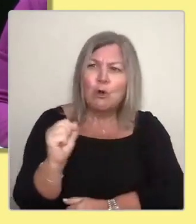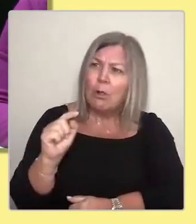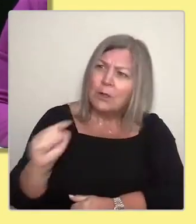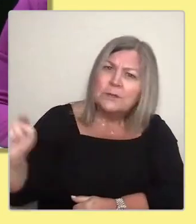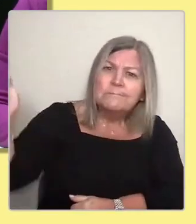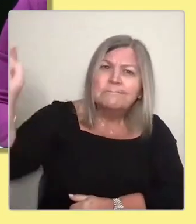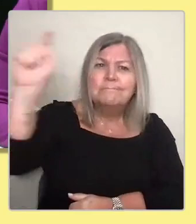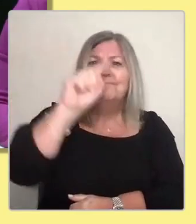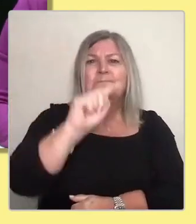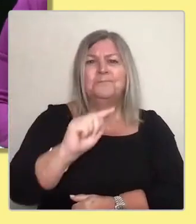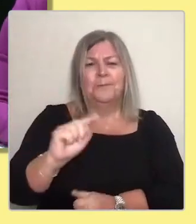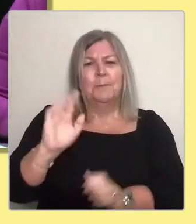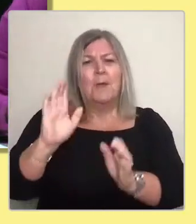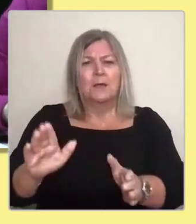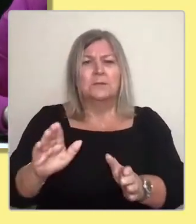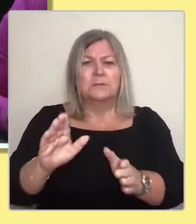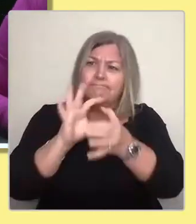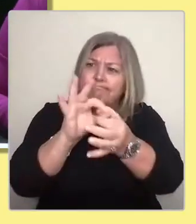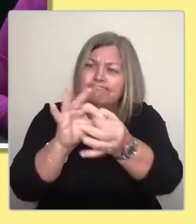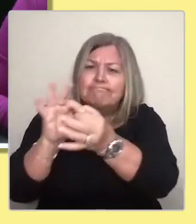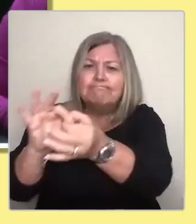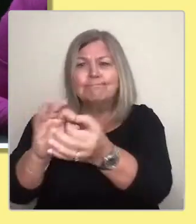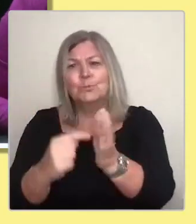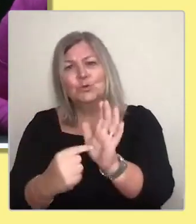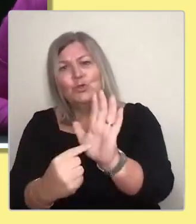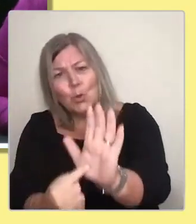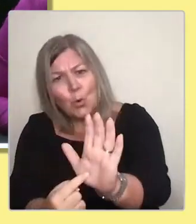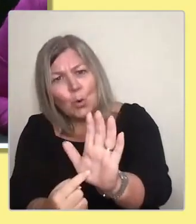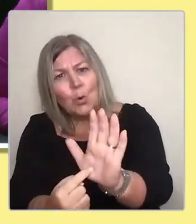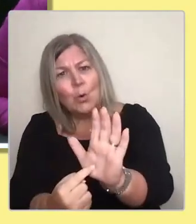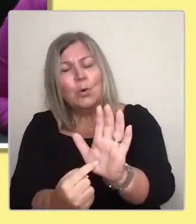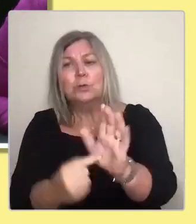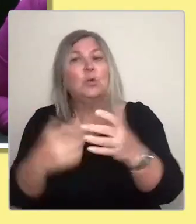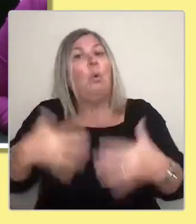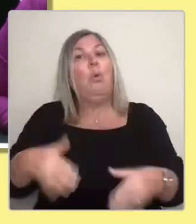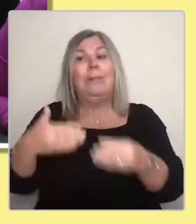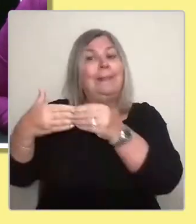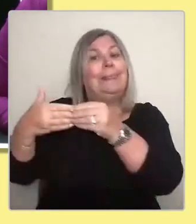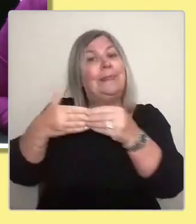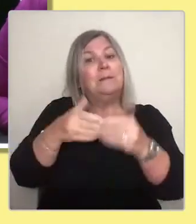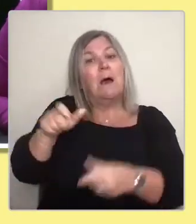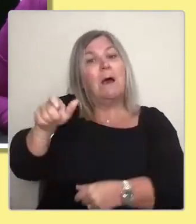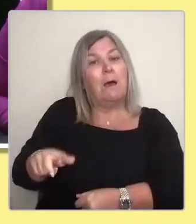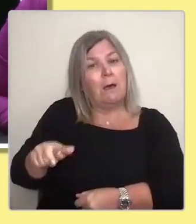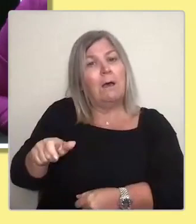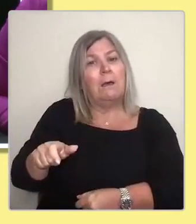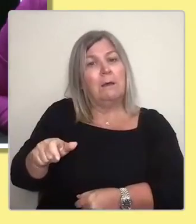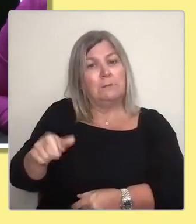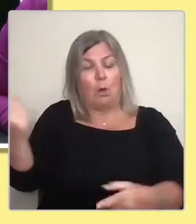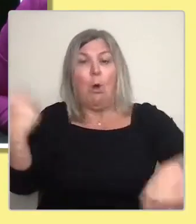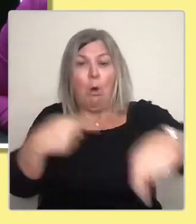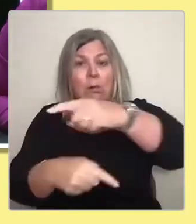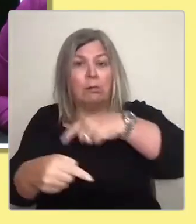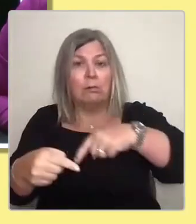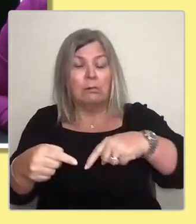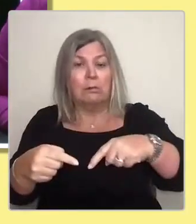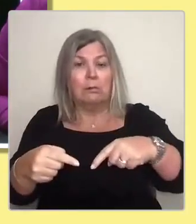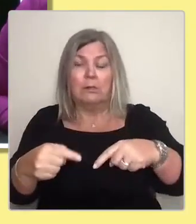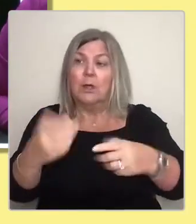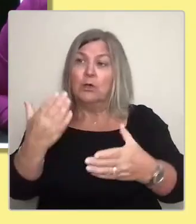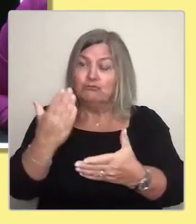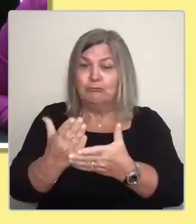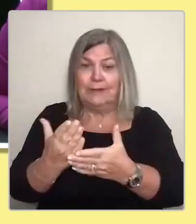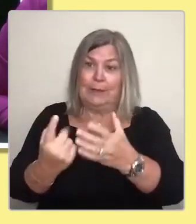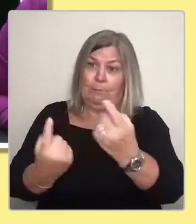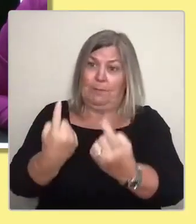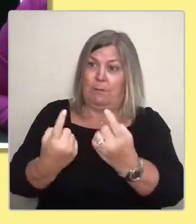important job to play, an important role to play. But what I would say to you is it's the activists who are going to persuade people on the